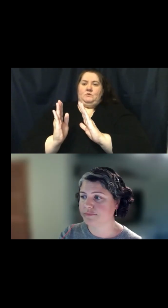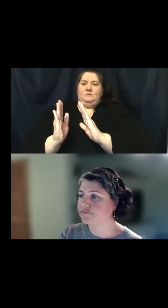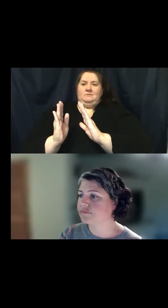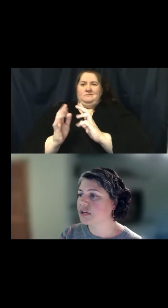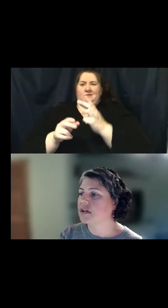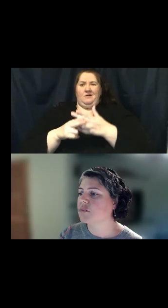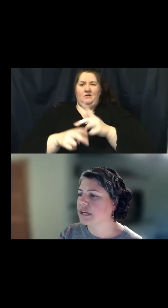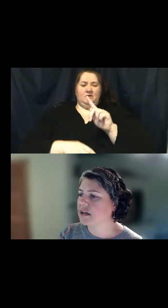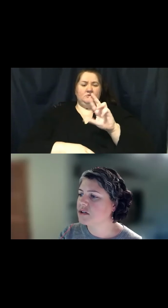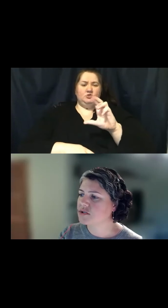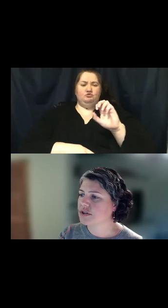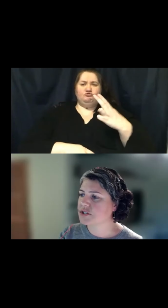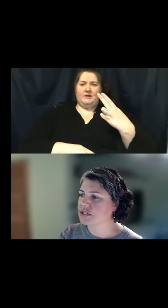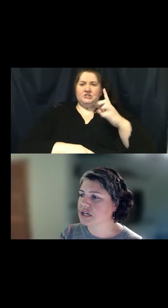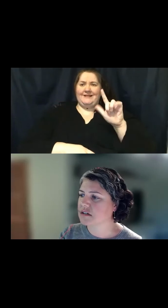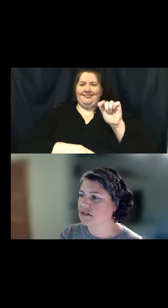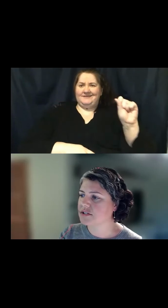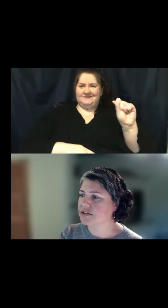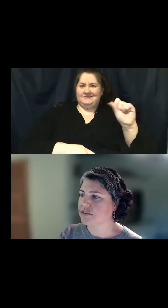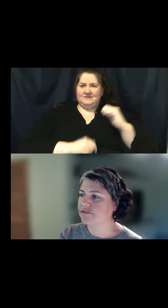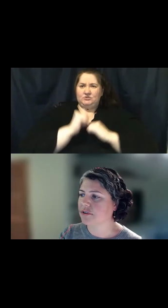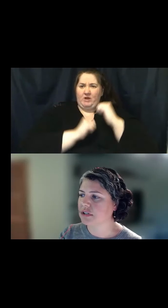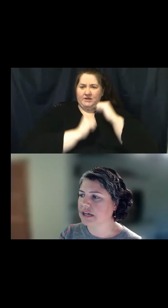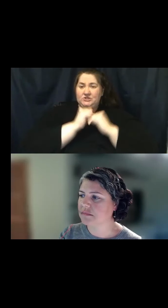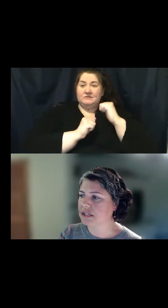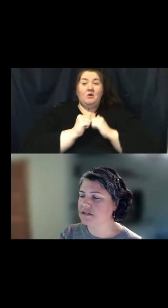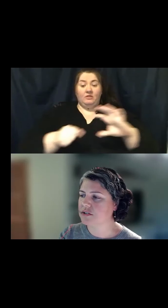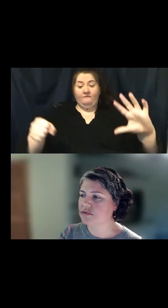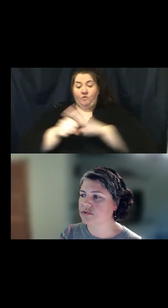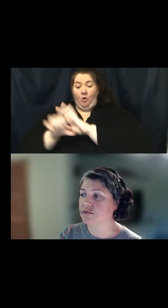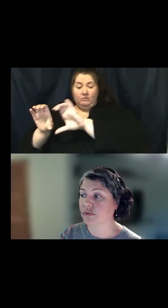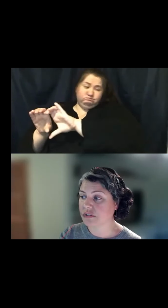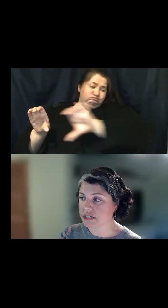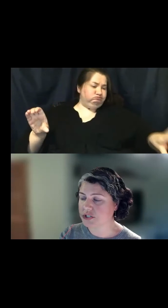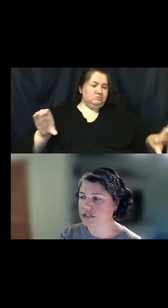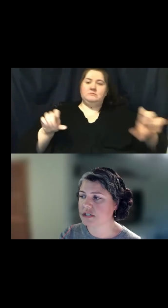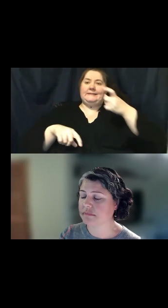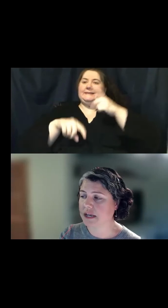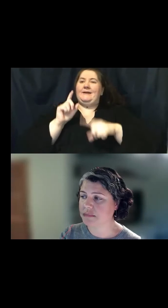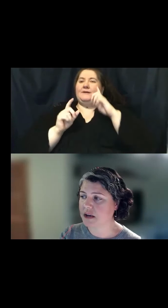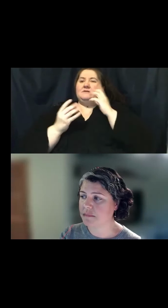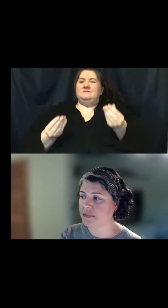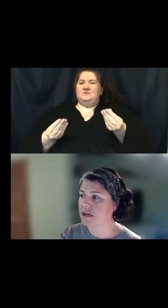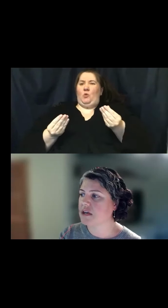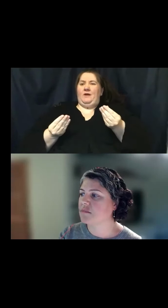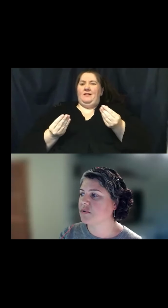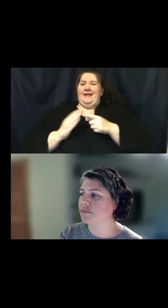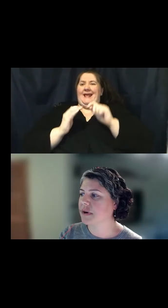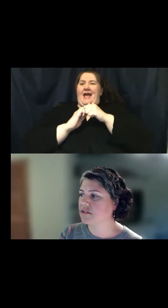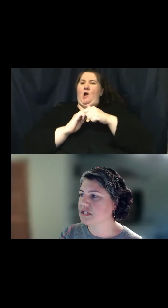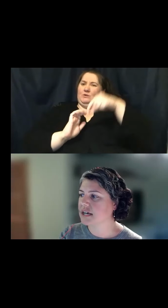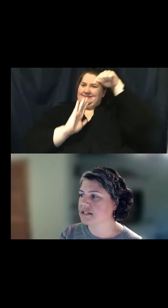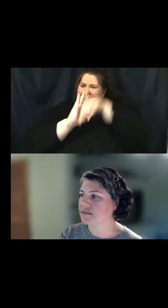construction. We can't use trenchless technology for the full alignment due to soil conditions and pipe depth, but